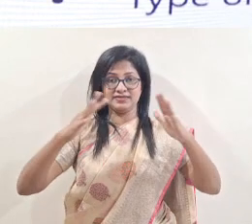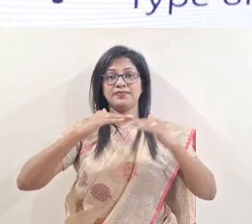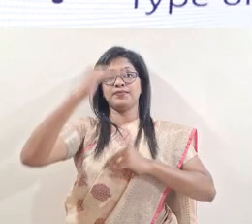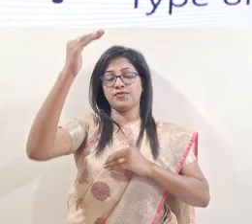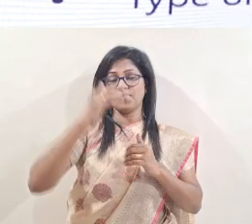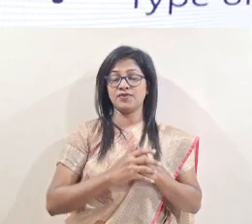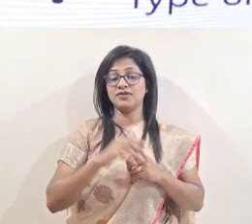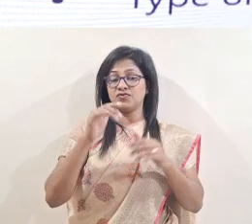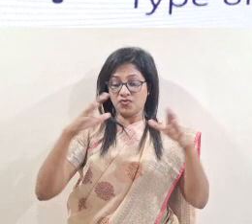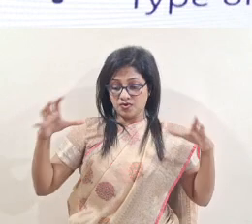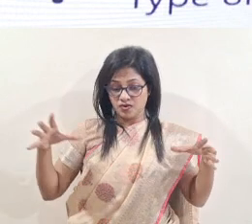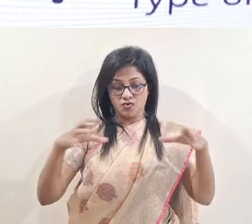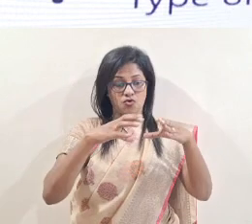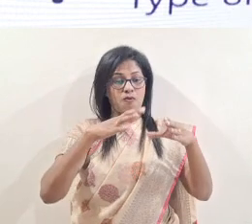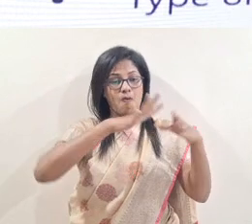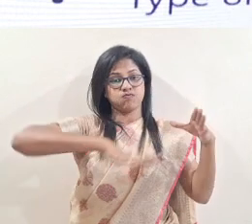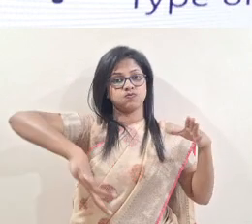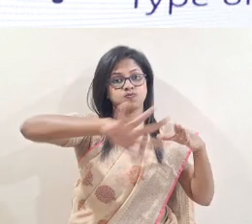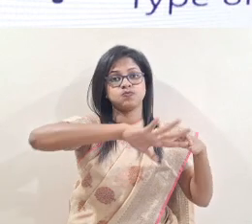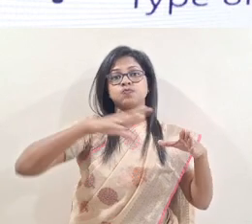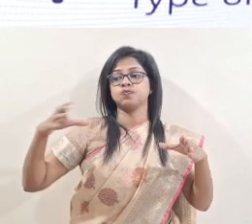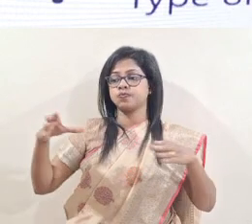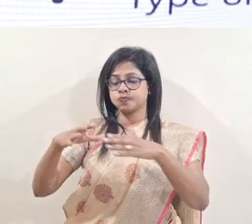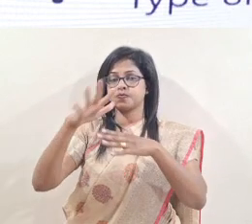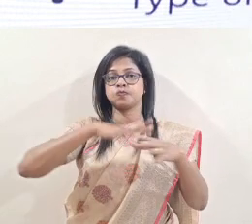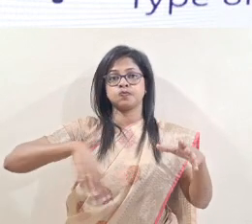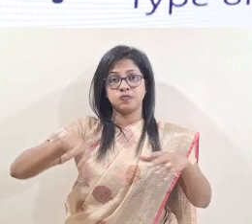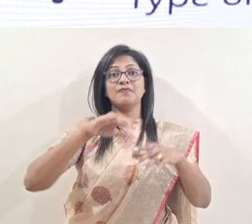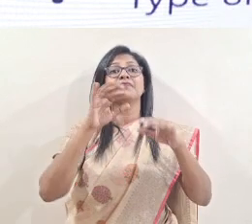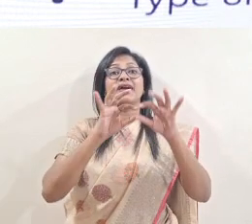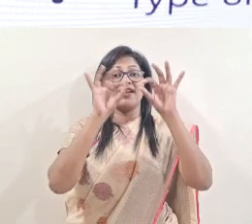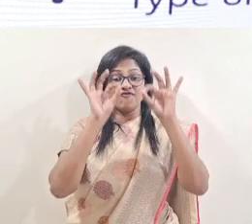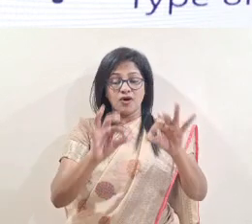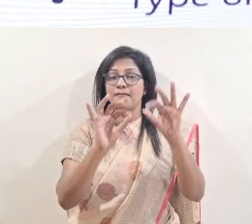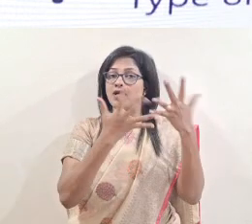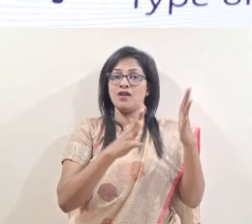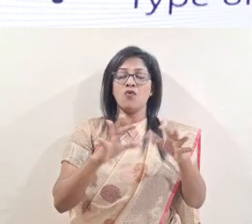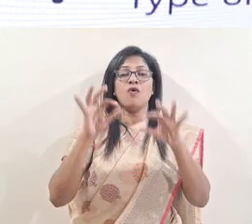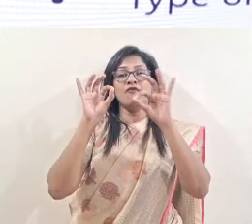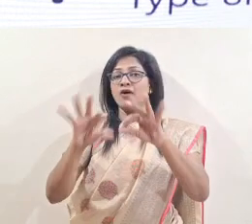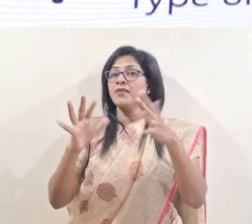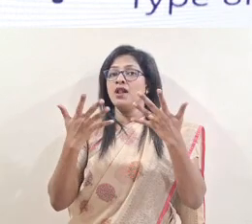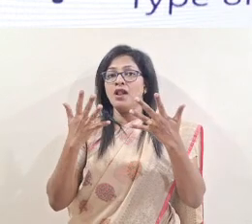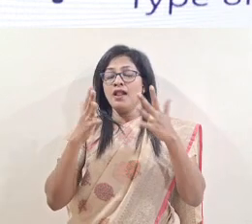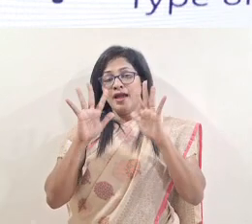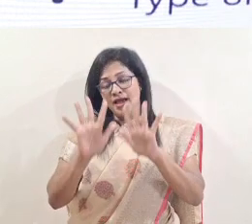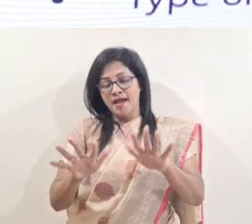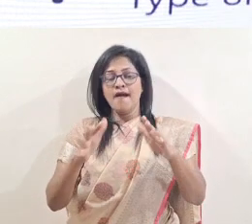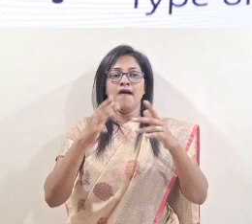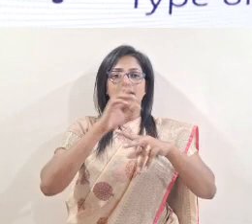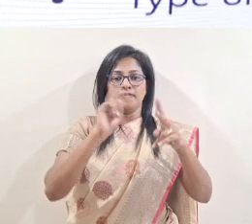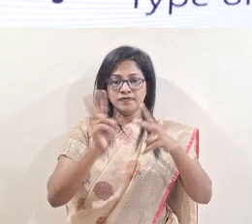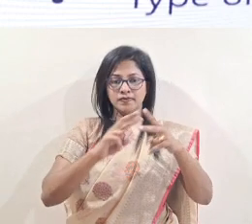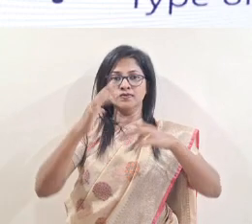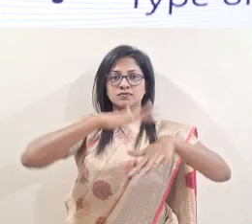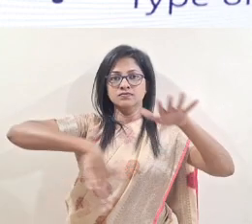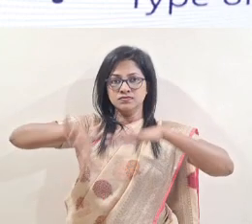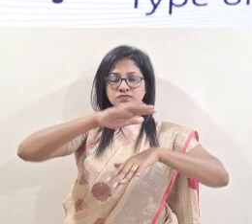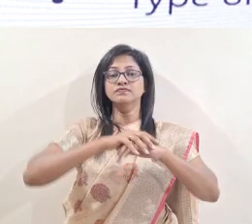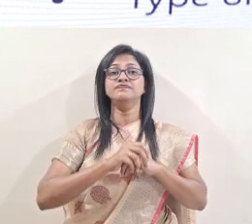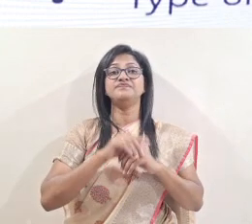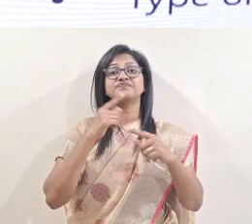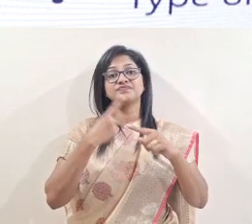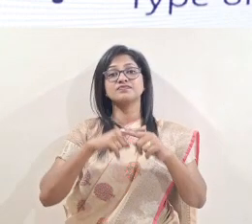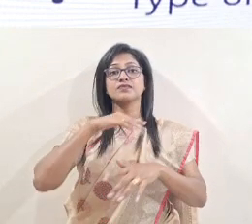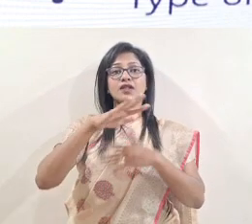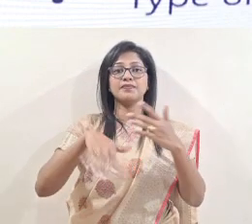clustering as well as the clustering of informal activities along these corridors. Similarly, the mixedness based indicators are